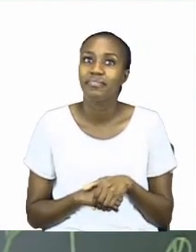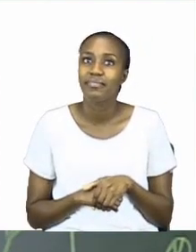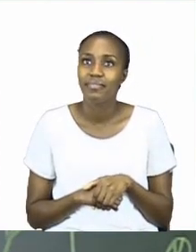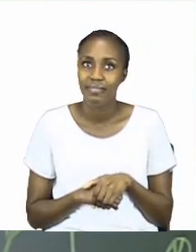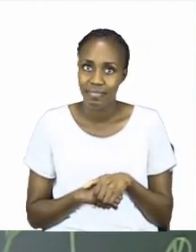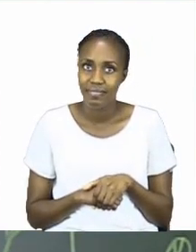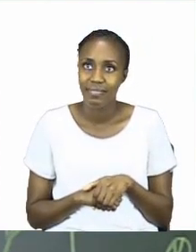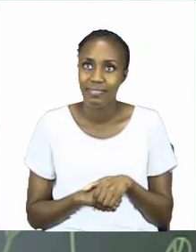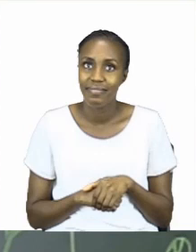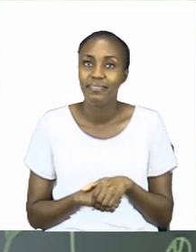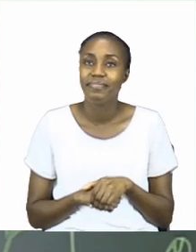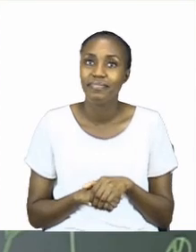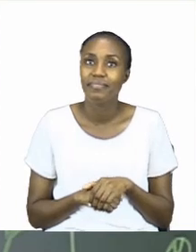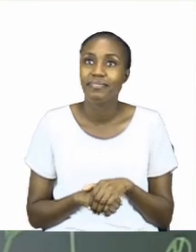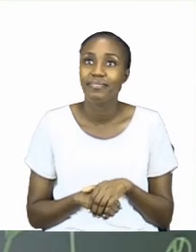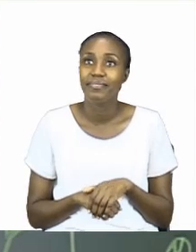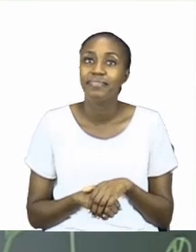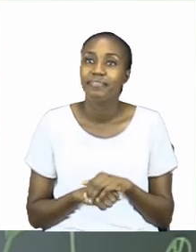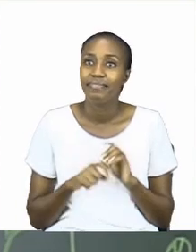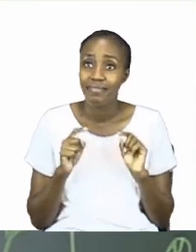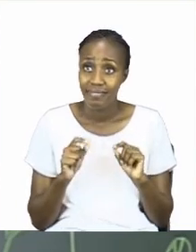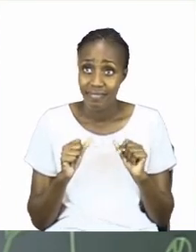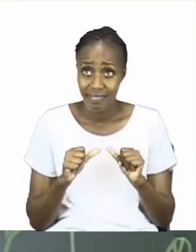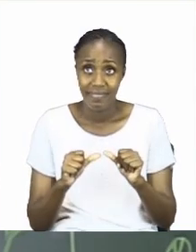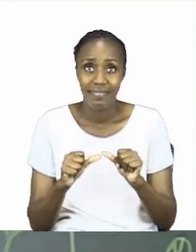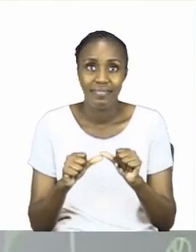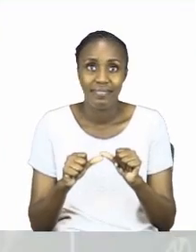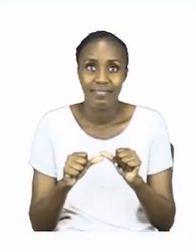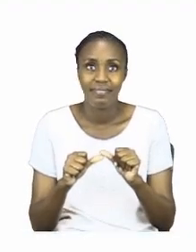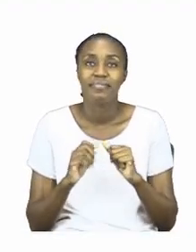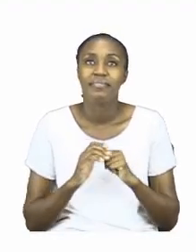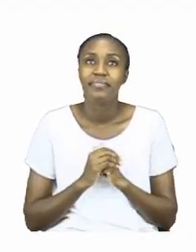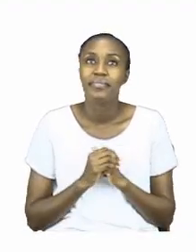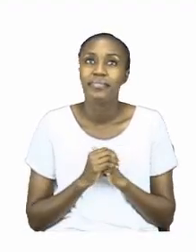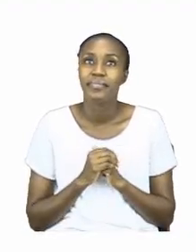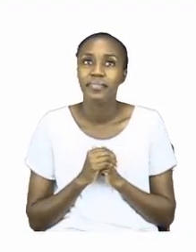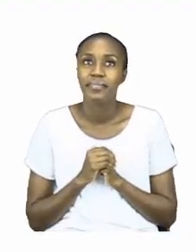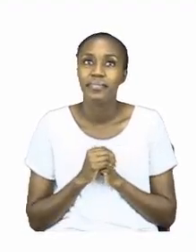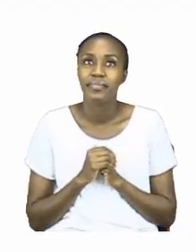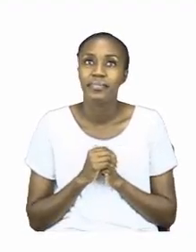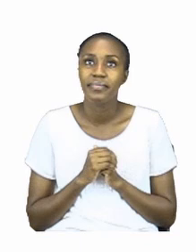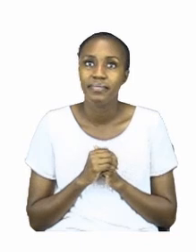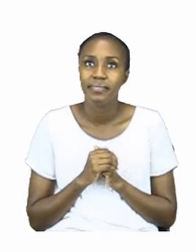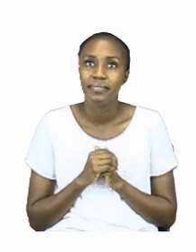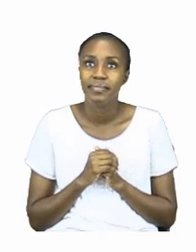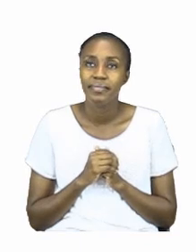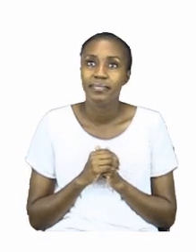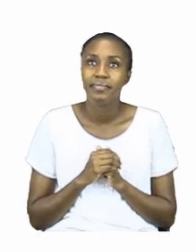your cards again, let's quickly turn our booklets to page 22 to see what we have to do